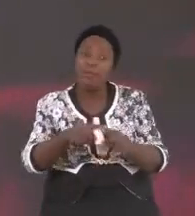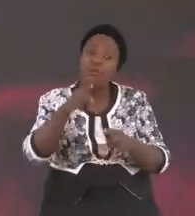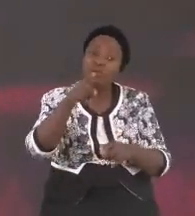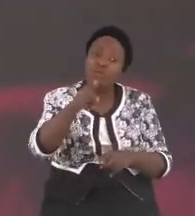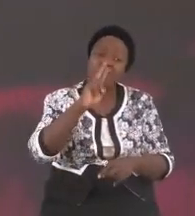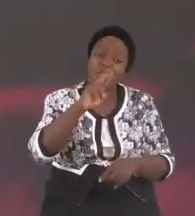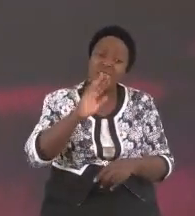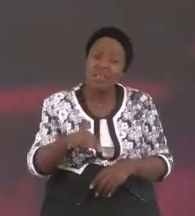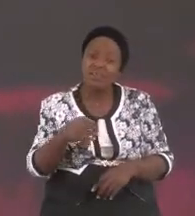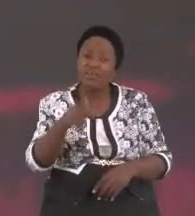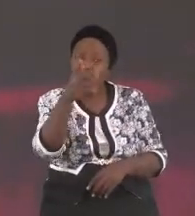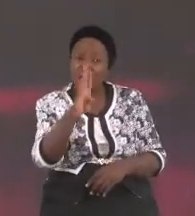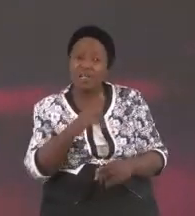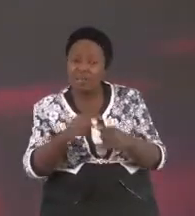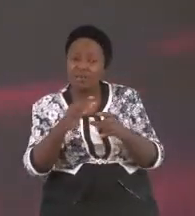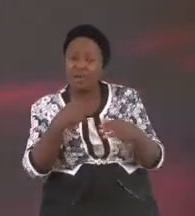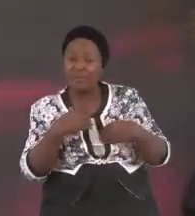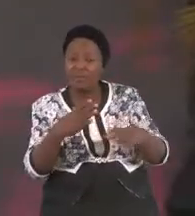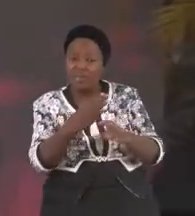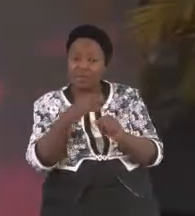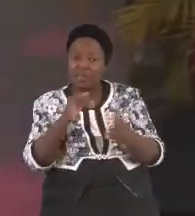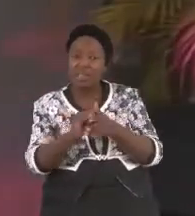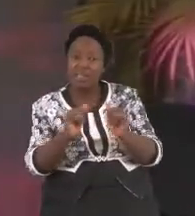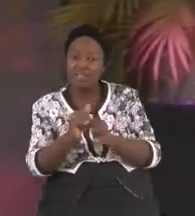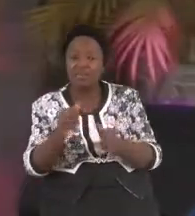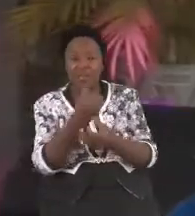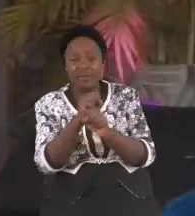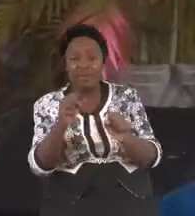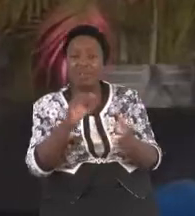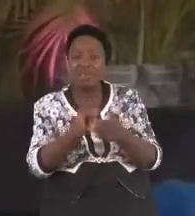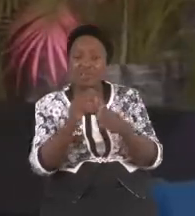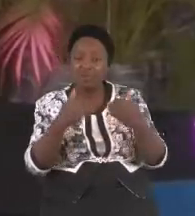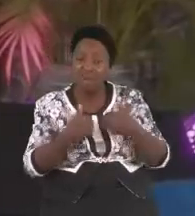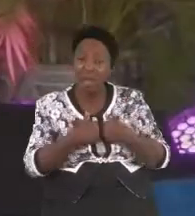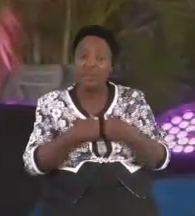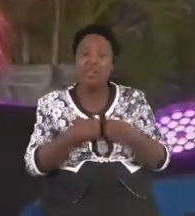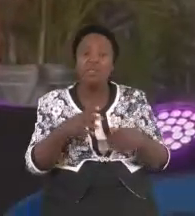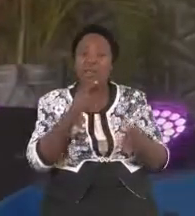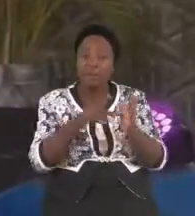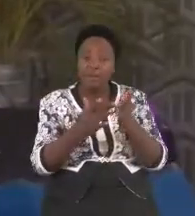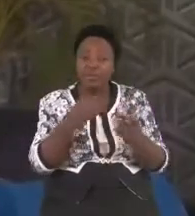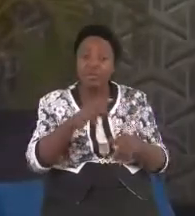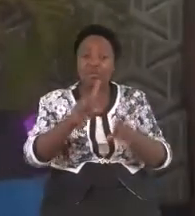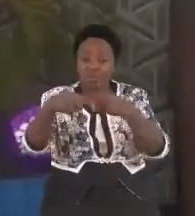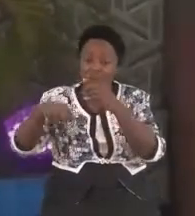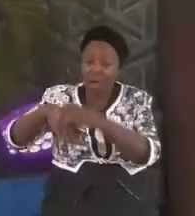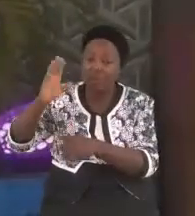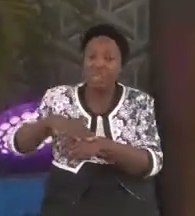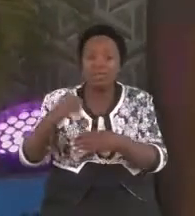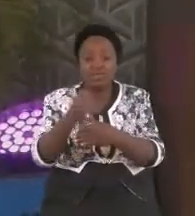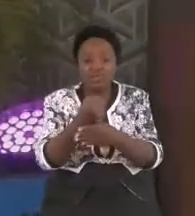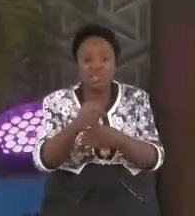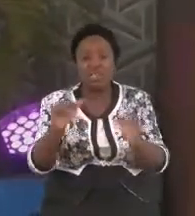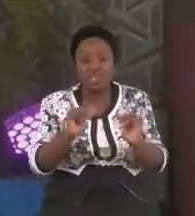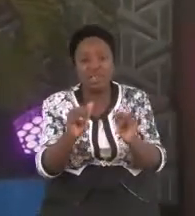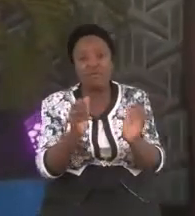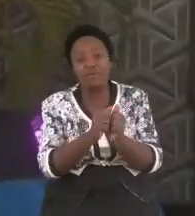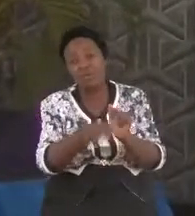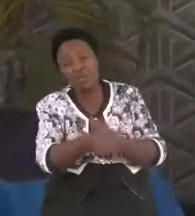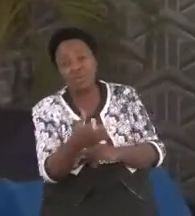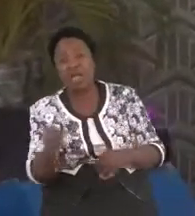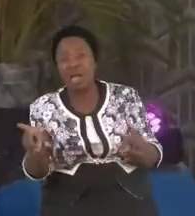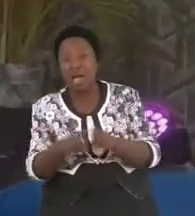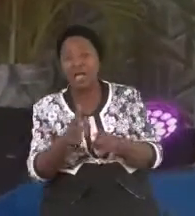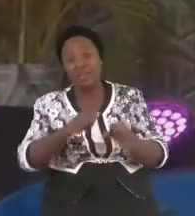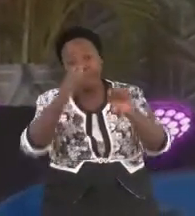same salvation you've got, go and share with others. Go and bear testimonies with others. As the Father has